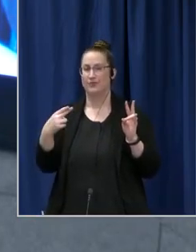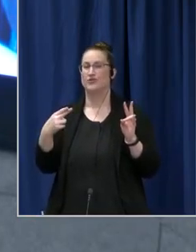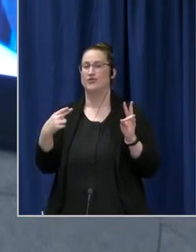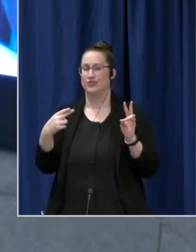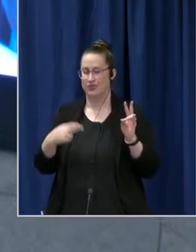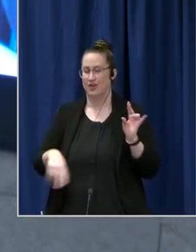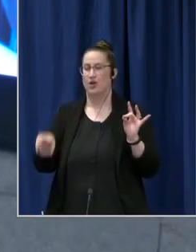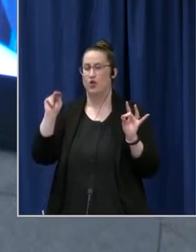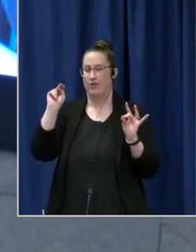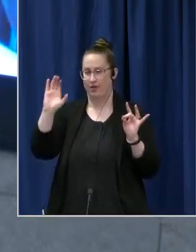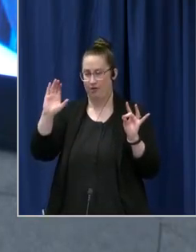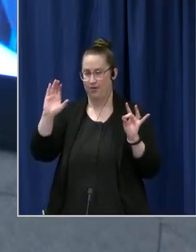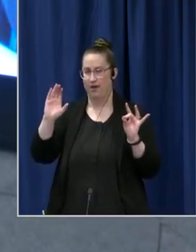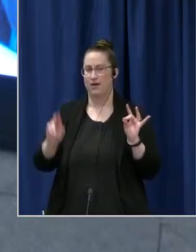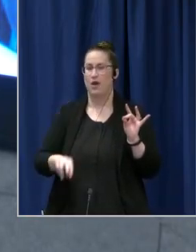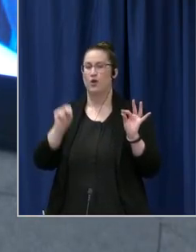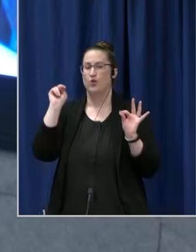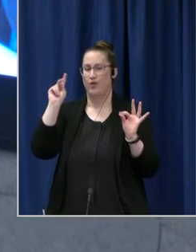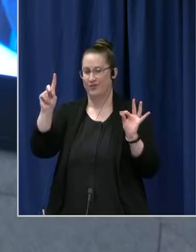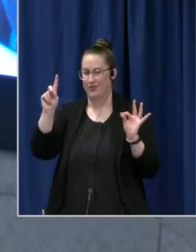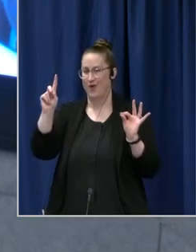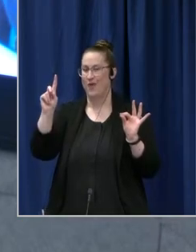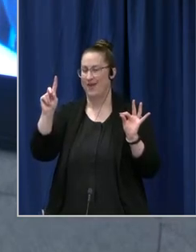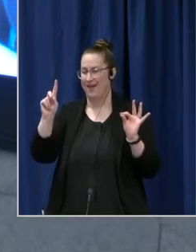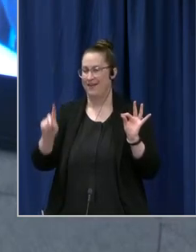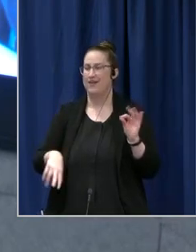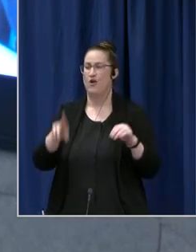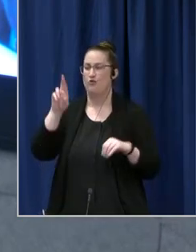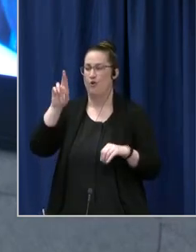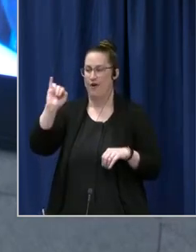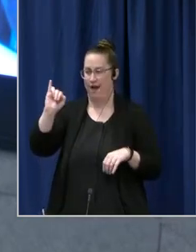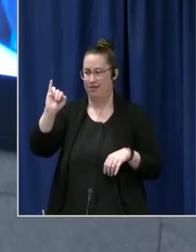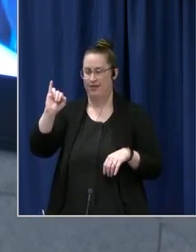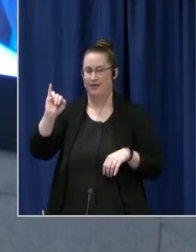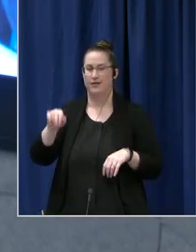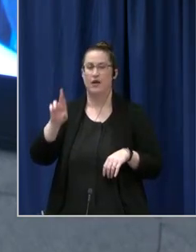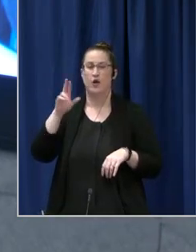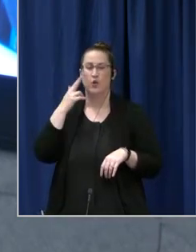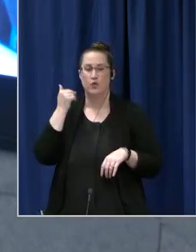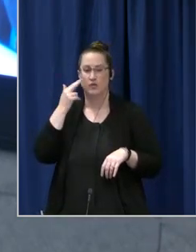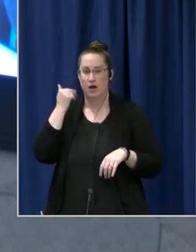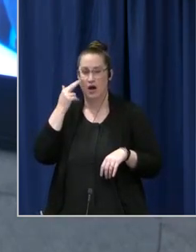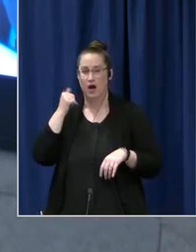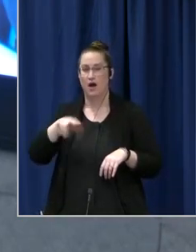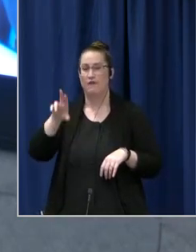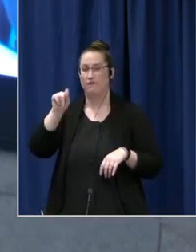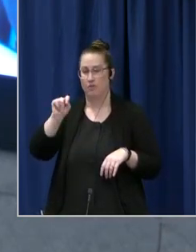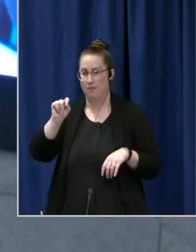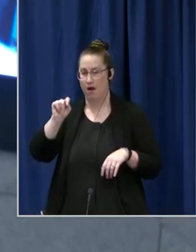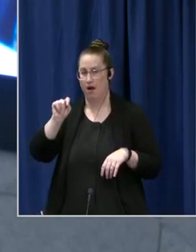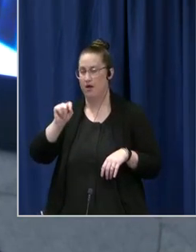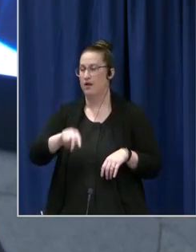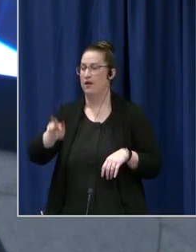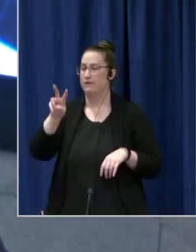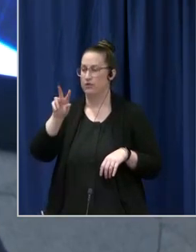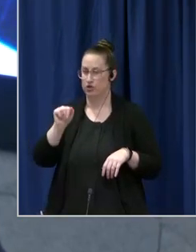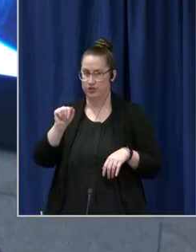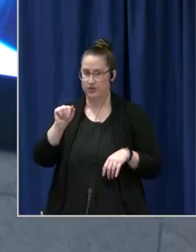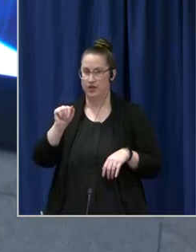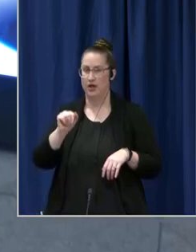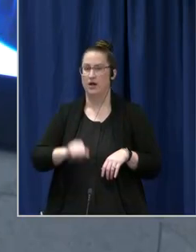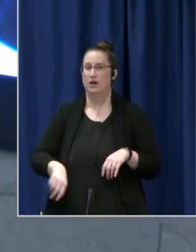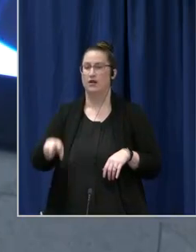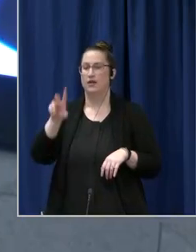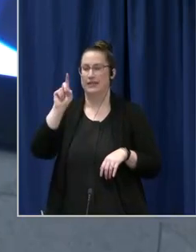North Carolina, North Dakota, Rhode Island, Utah, Vermont, Virginia,